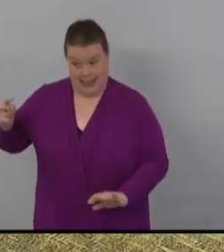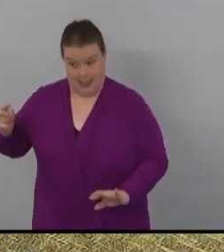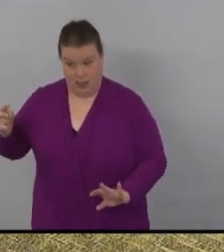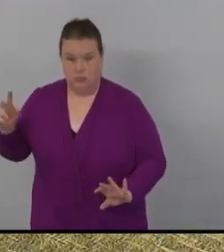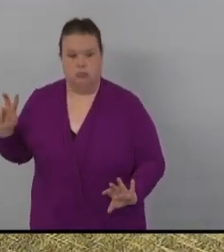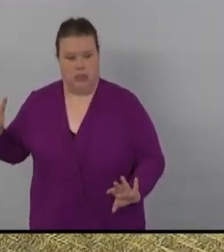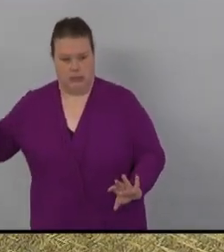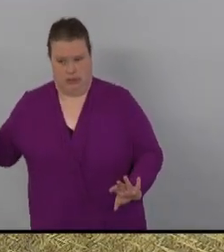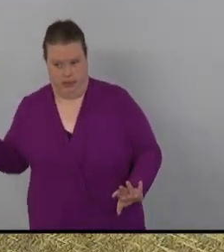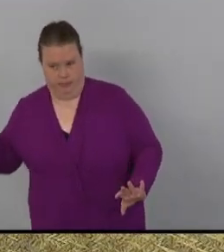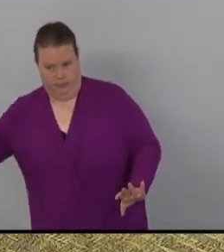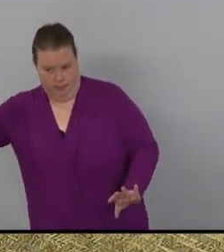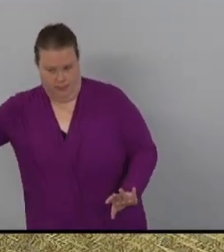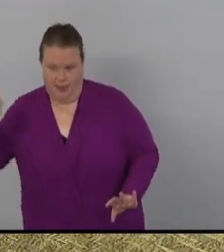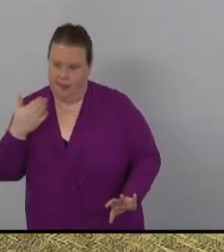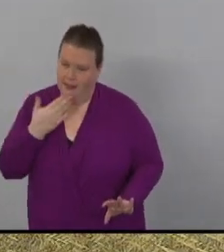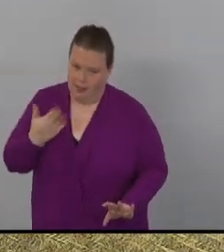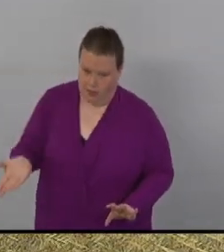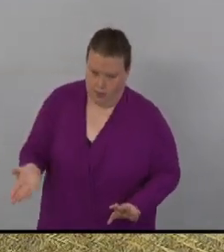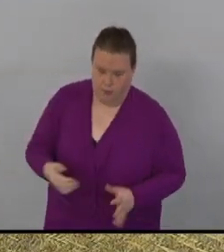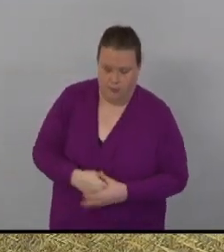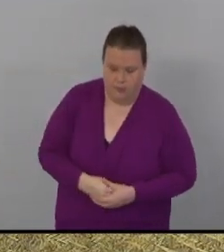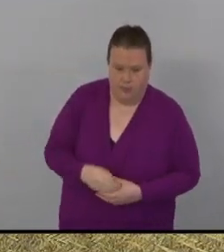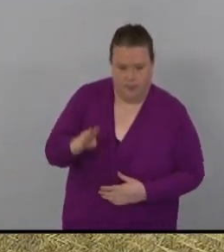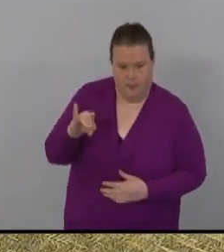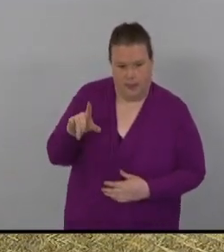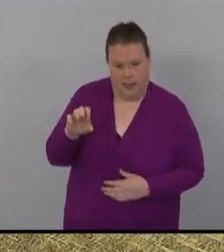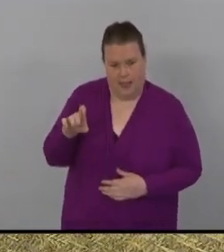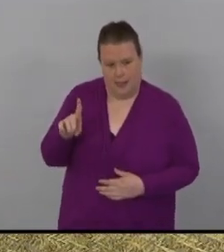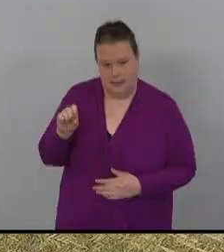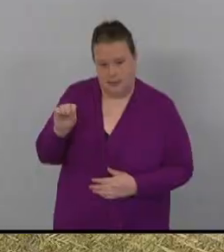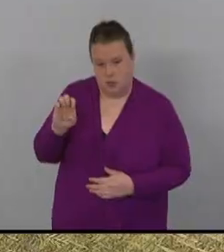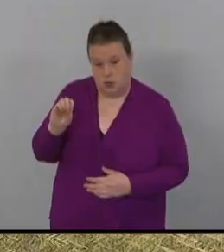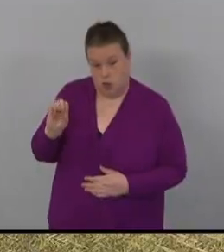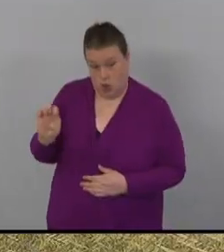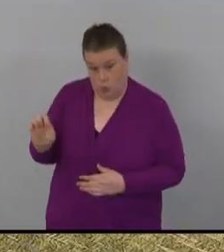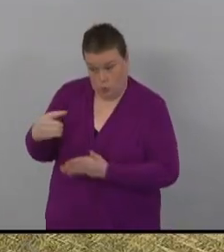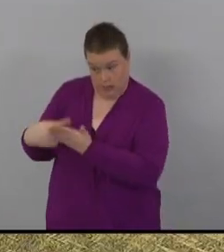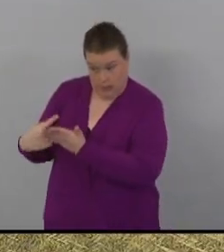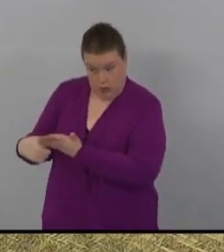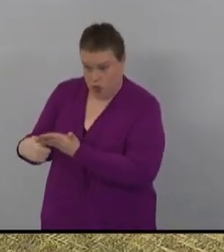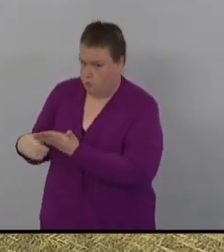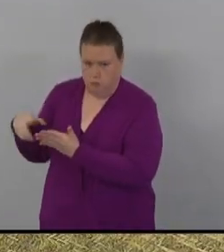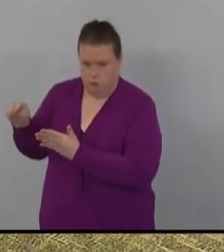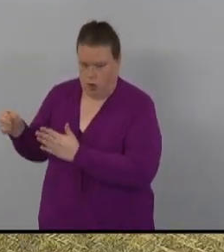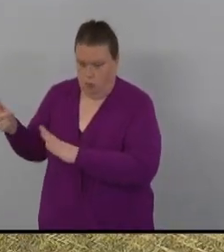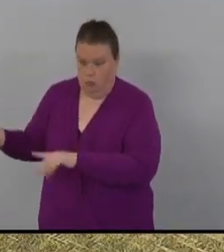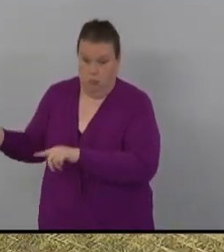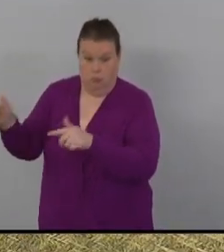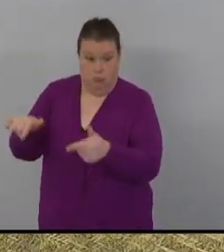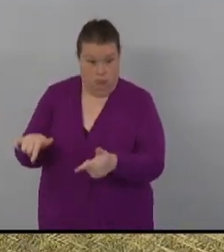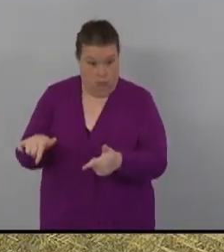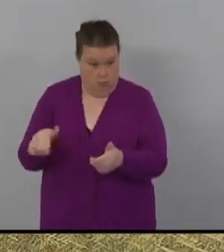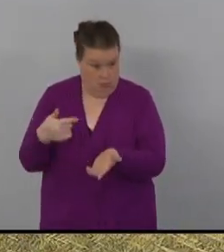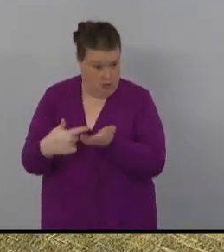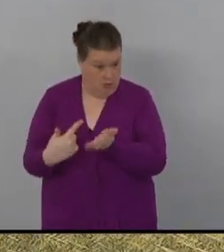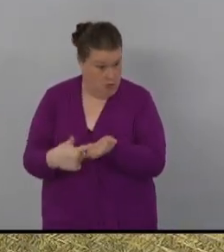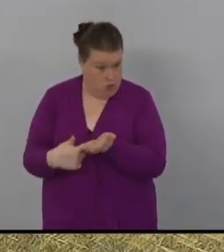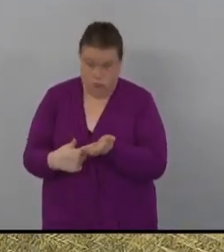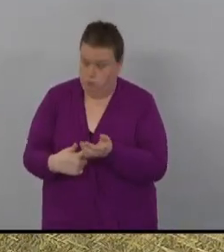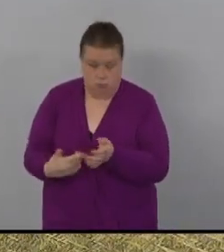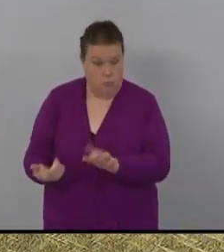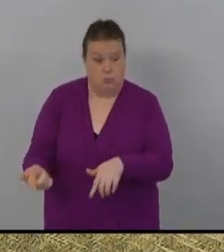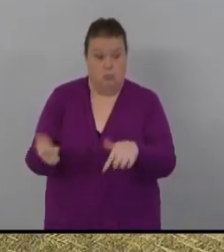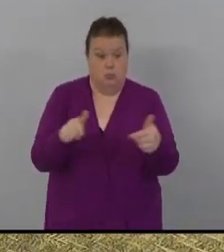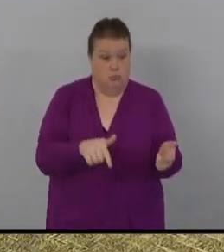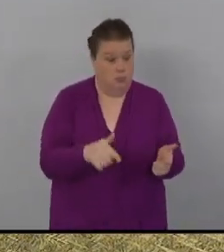Second. Thank you, Mr. Bledsoe. Mr. Bledsoe, is there any discussion? No. Mr. Abnusi, is there any discussion?